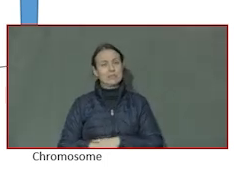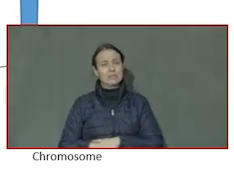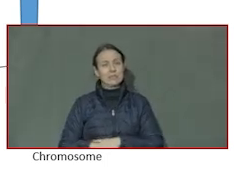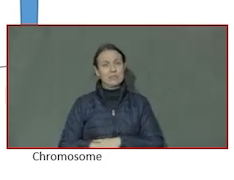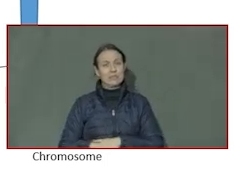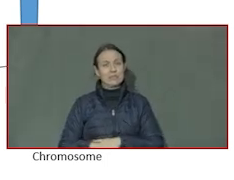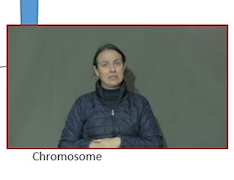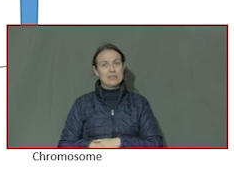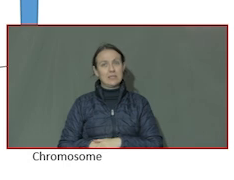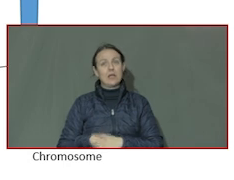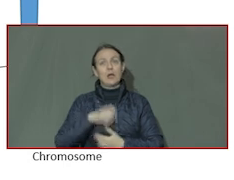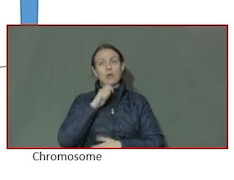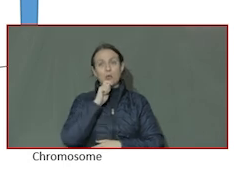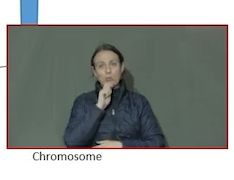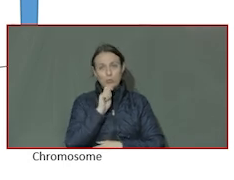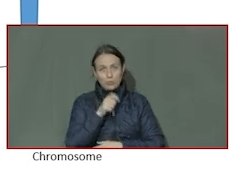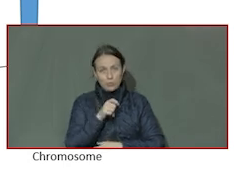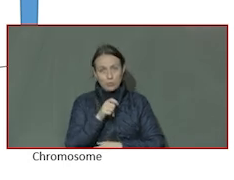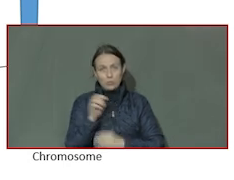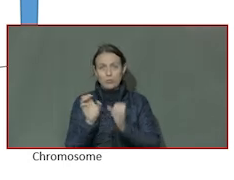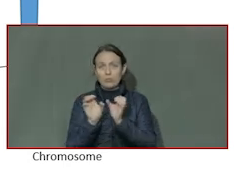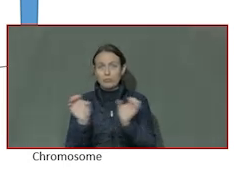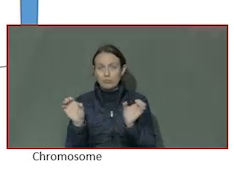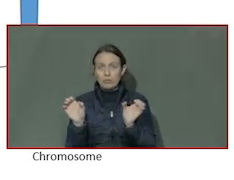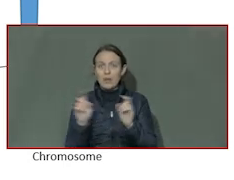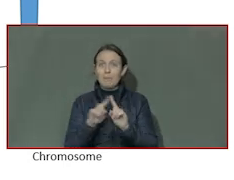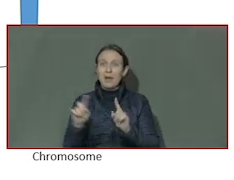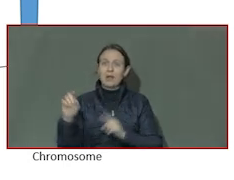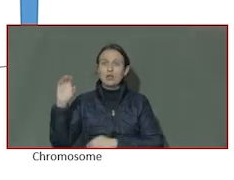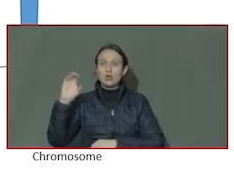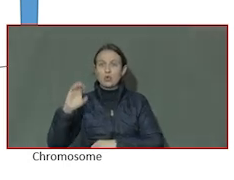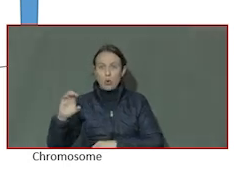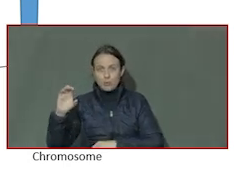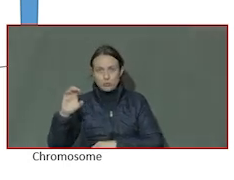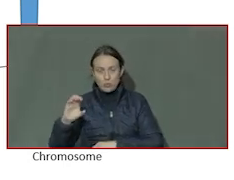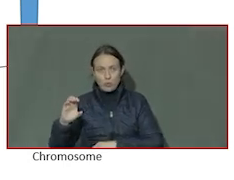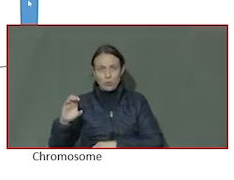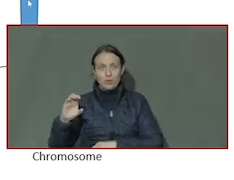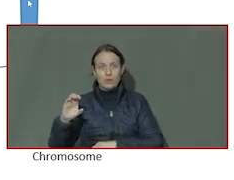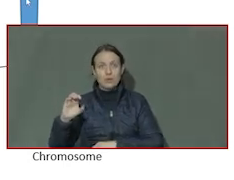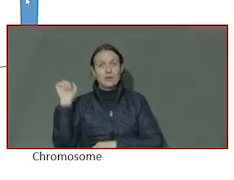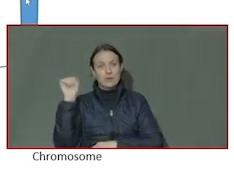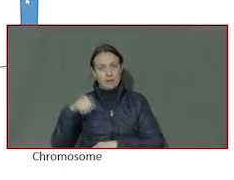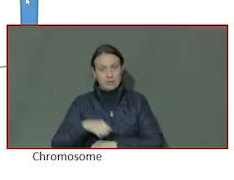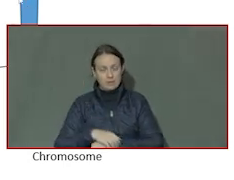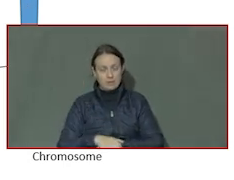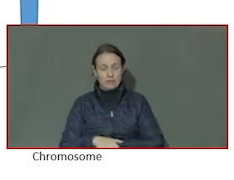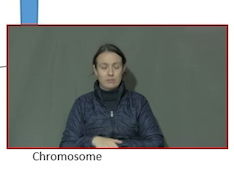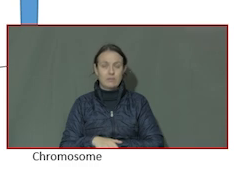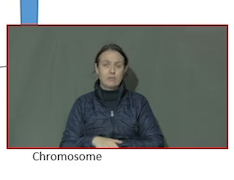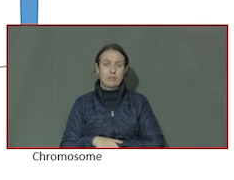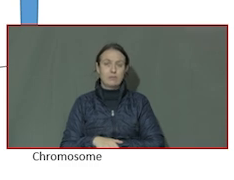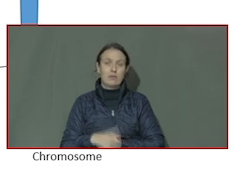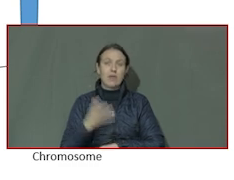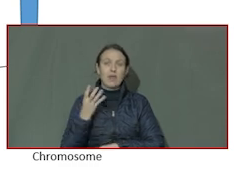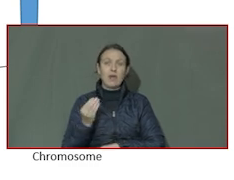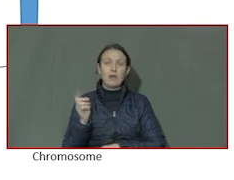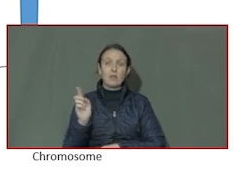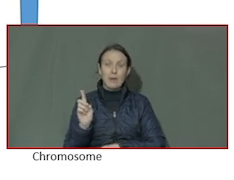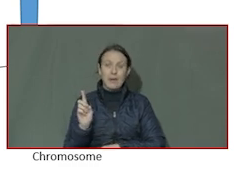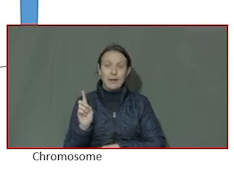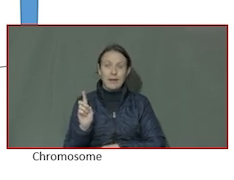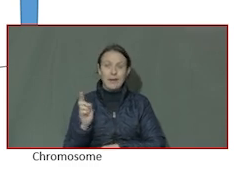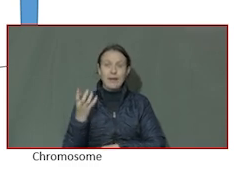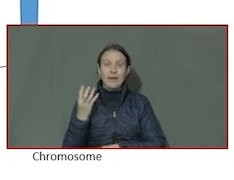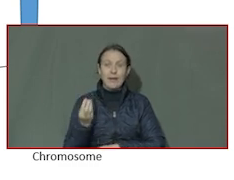Even though they are single-stranded. It's a chromosome. It's a chromosome. It has what? It has